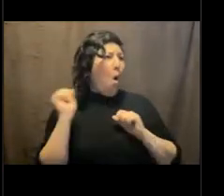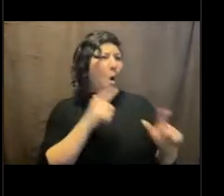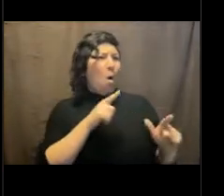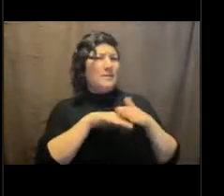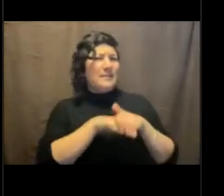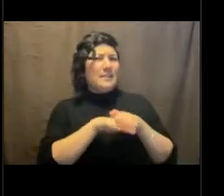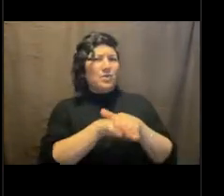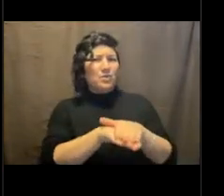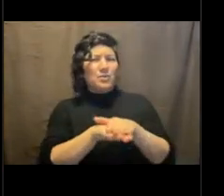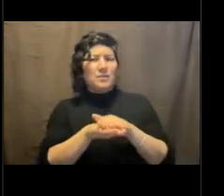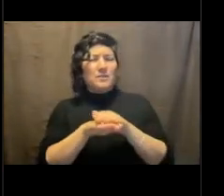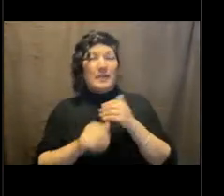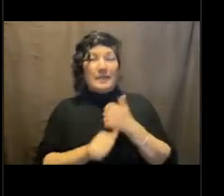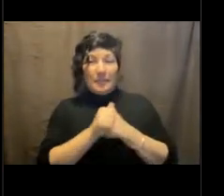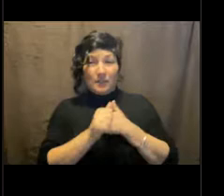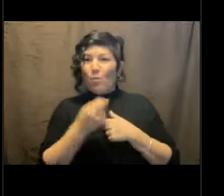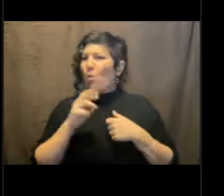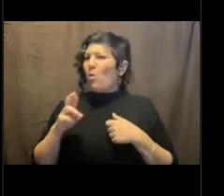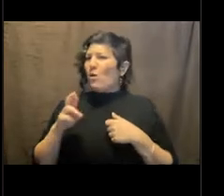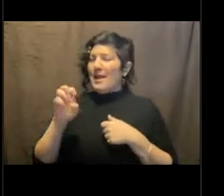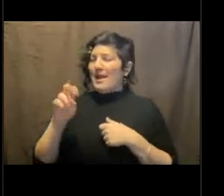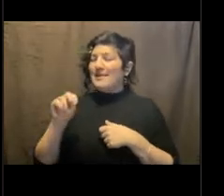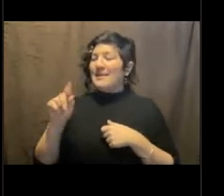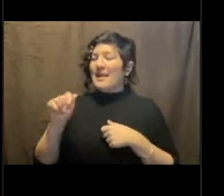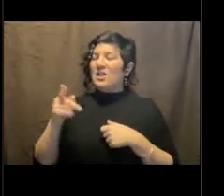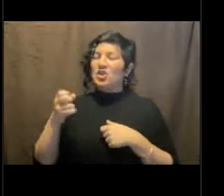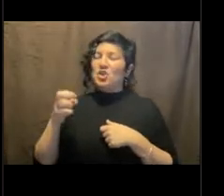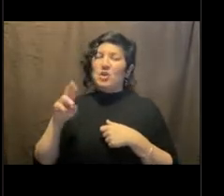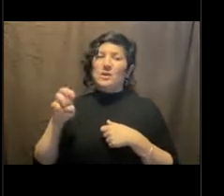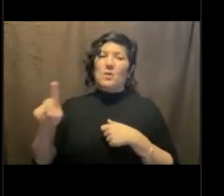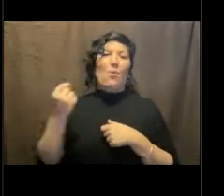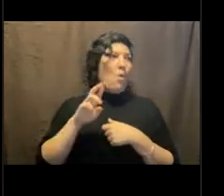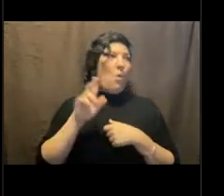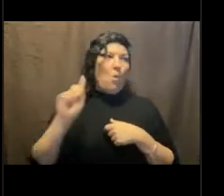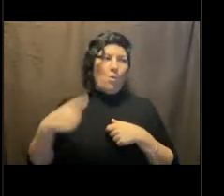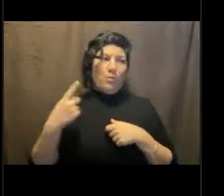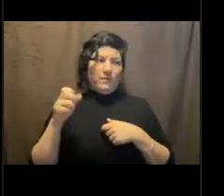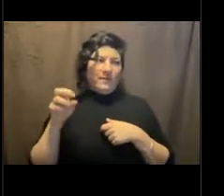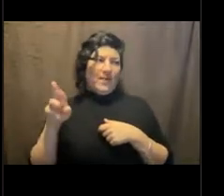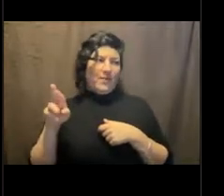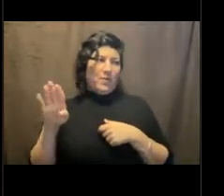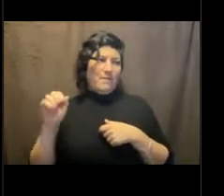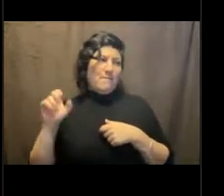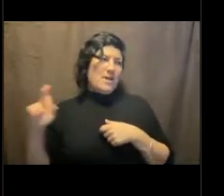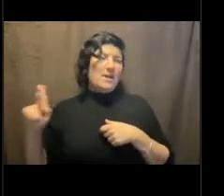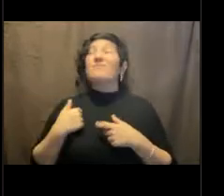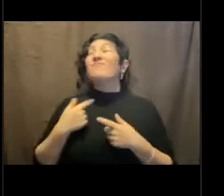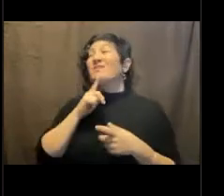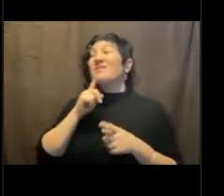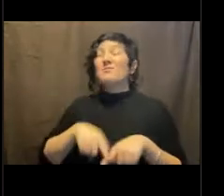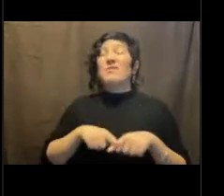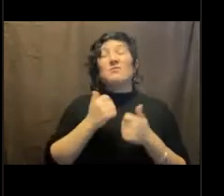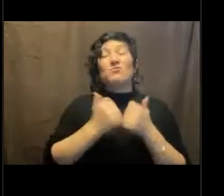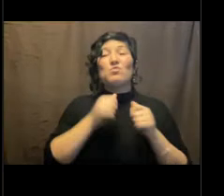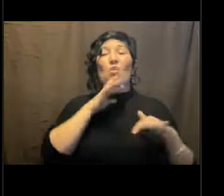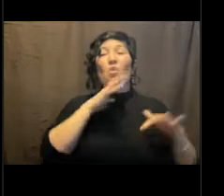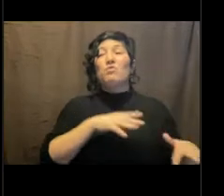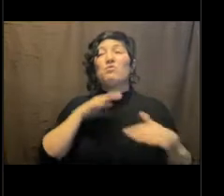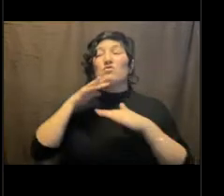endangered? Another great question. So as it turns, it depends on which ocean you're talking about. So leatherbacks in the Pacific Ocean,